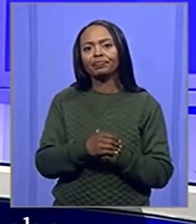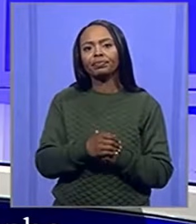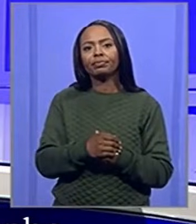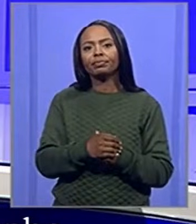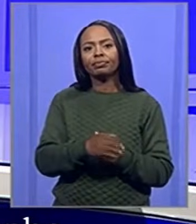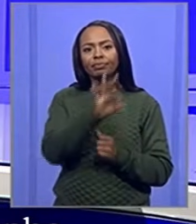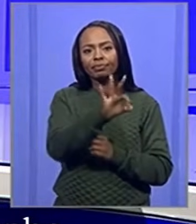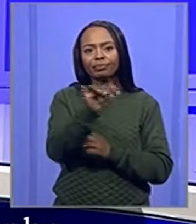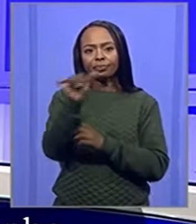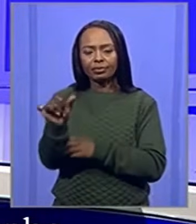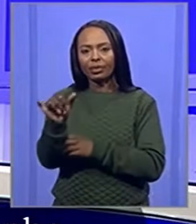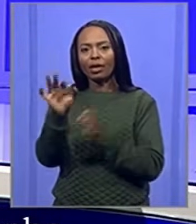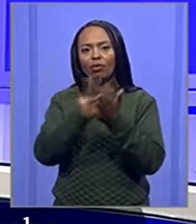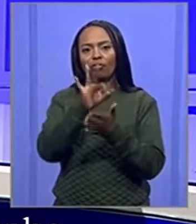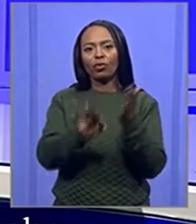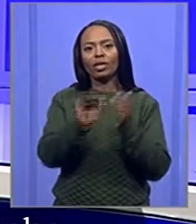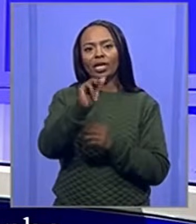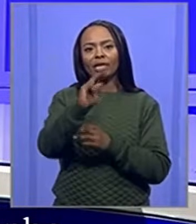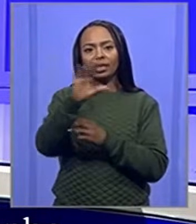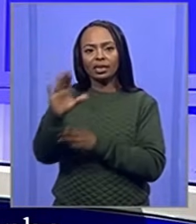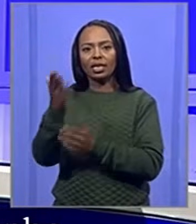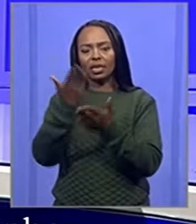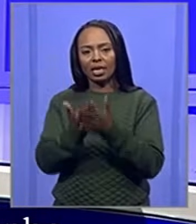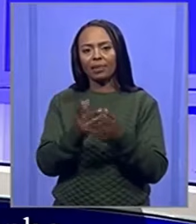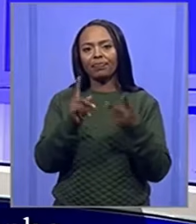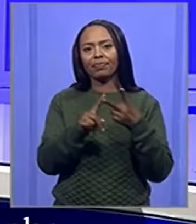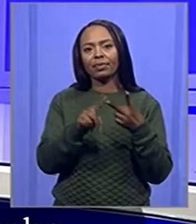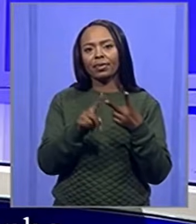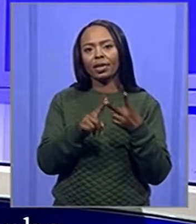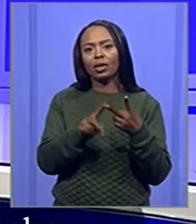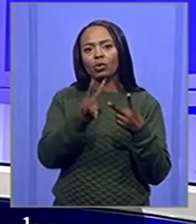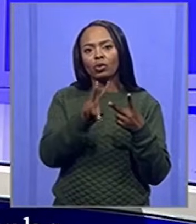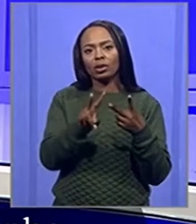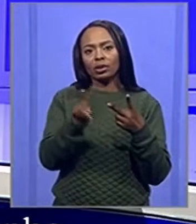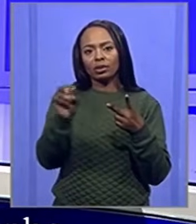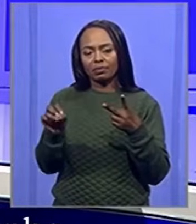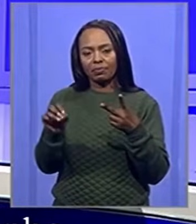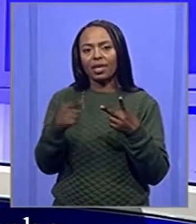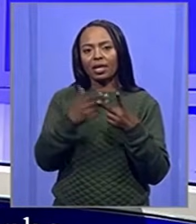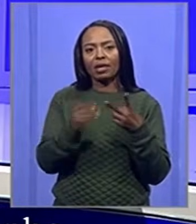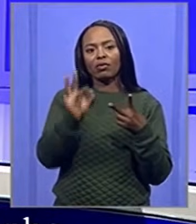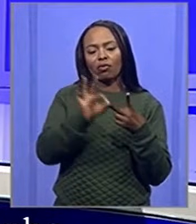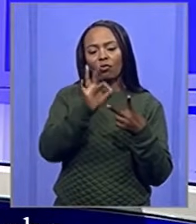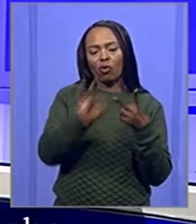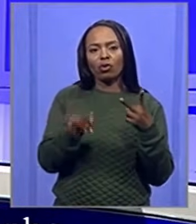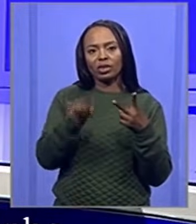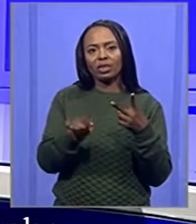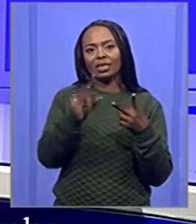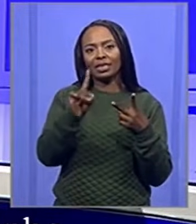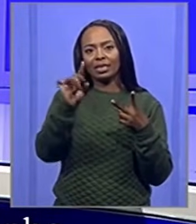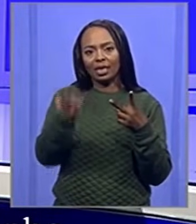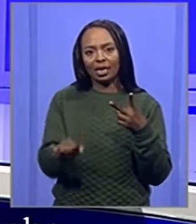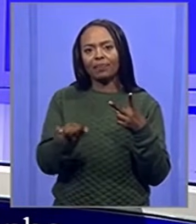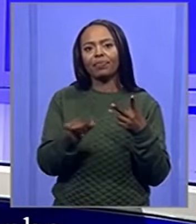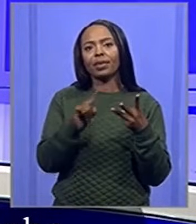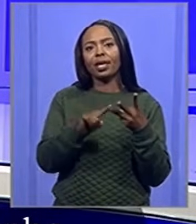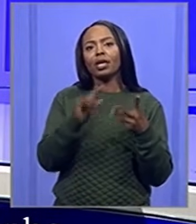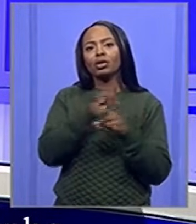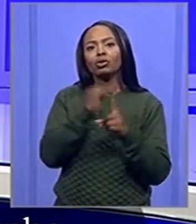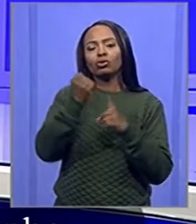ka nne tsa voutela ANC mme di le 20 di tla voutela DA. Setlamo sa Social